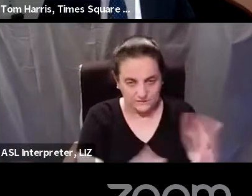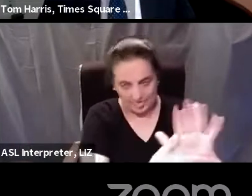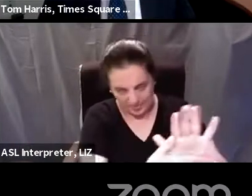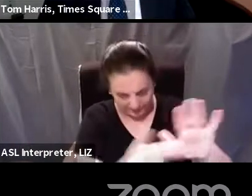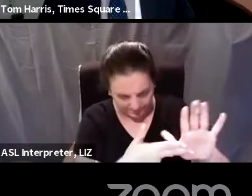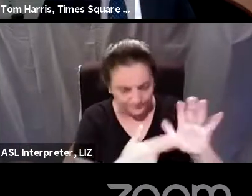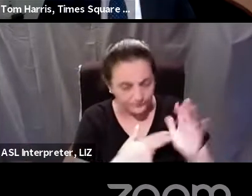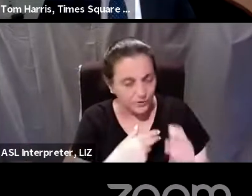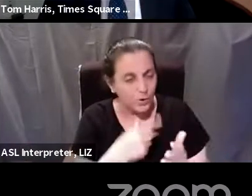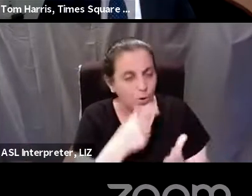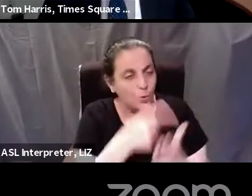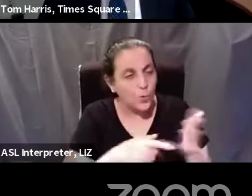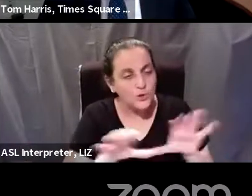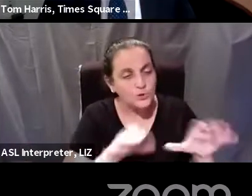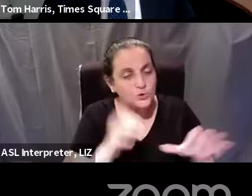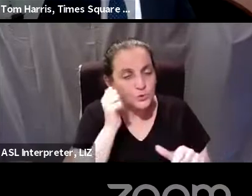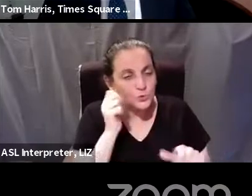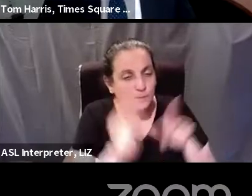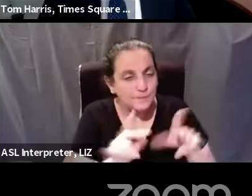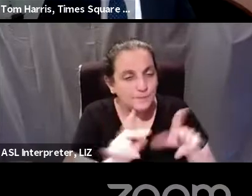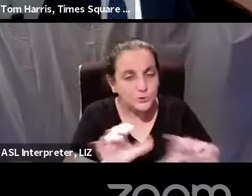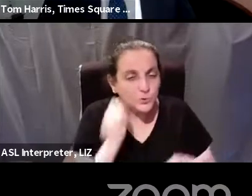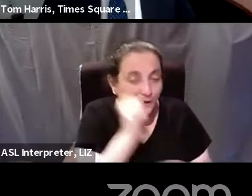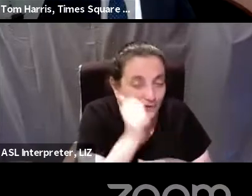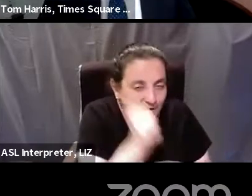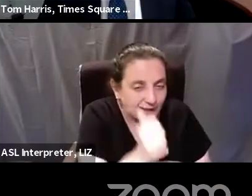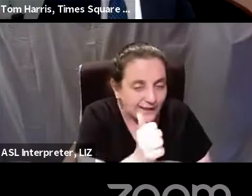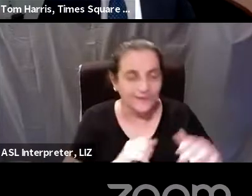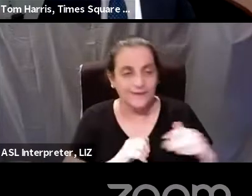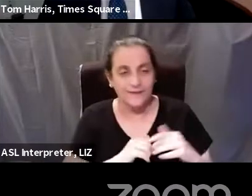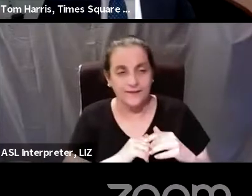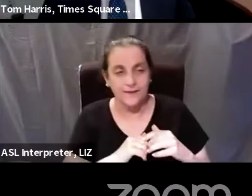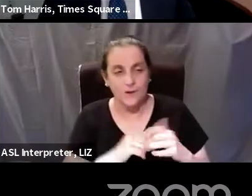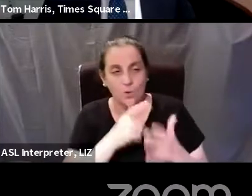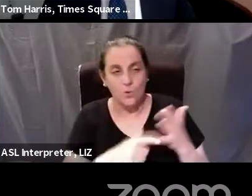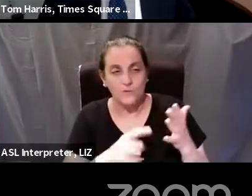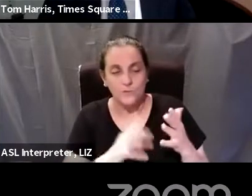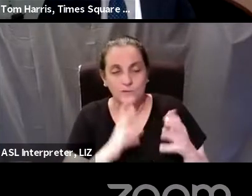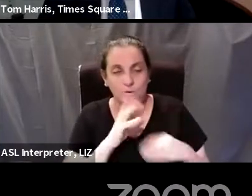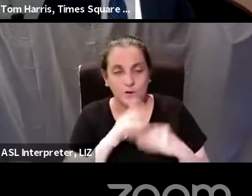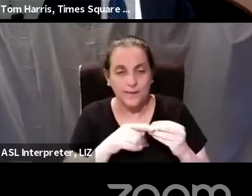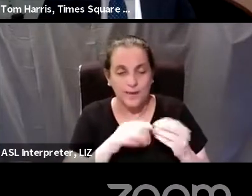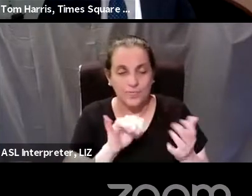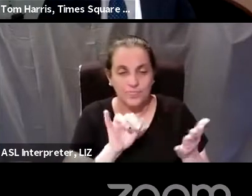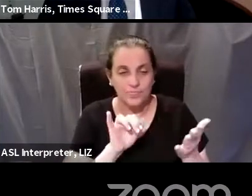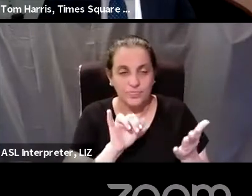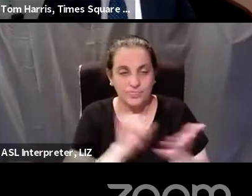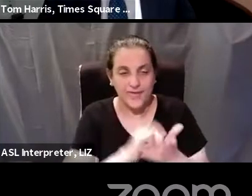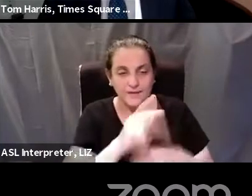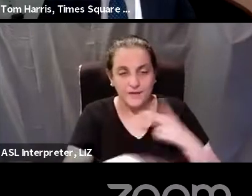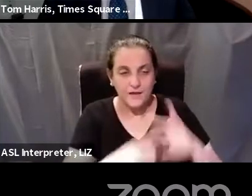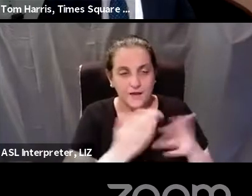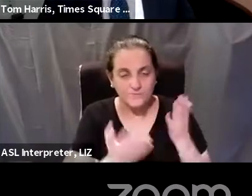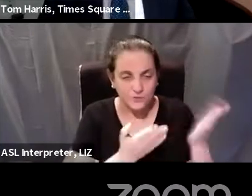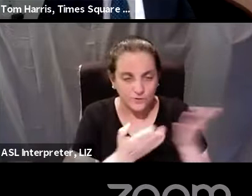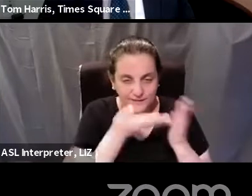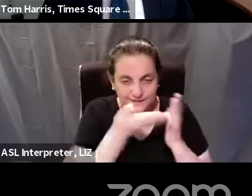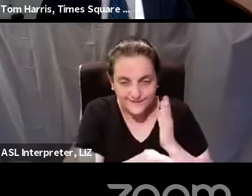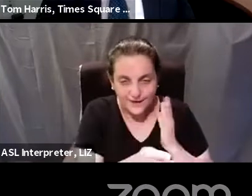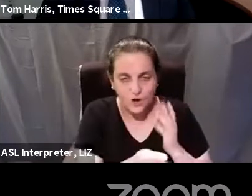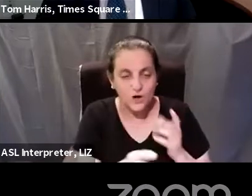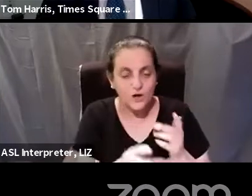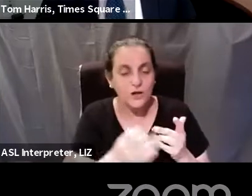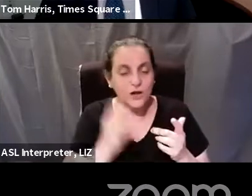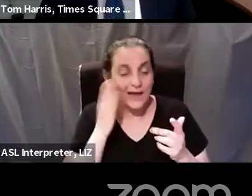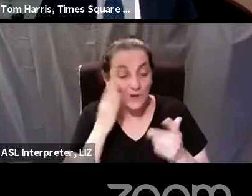what do people, you know, how do people engage with services? What are the ways that the supports work? Shams, I